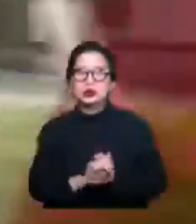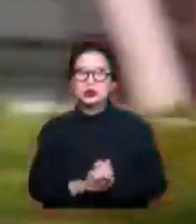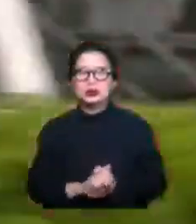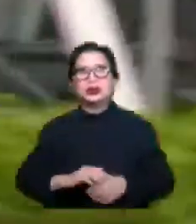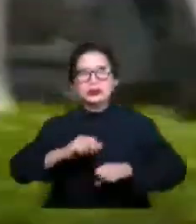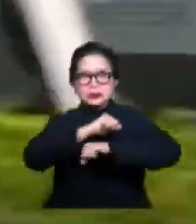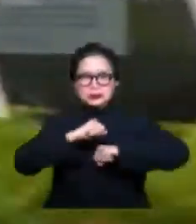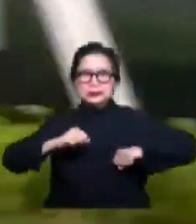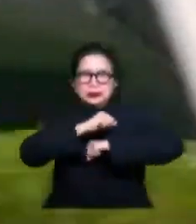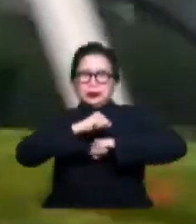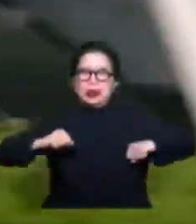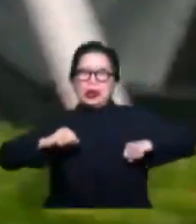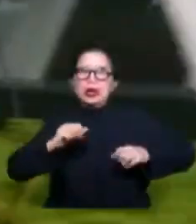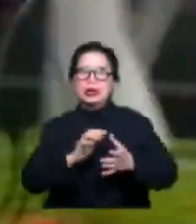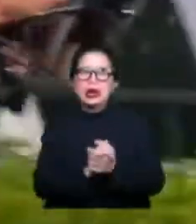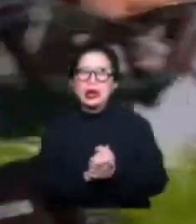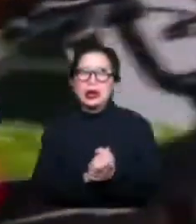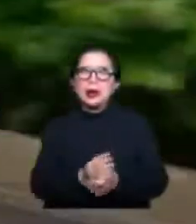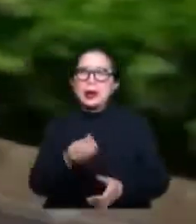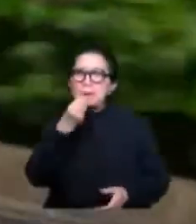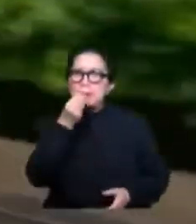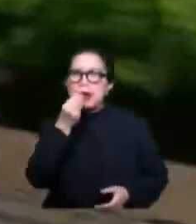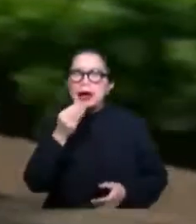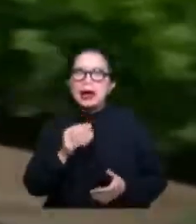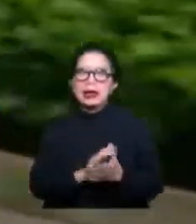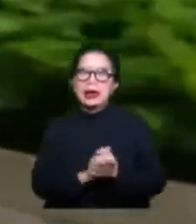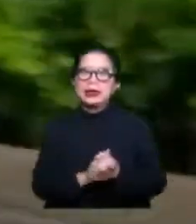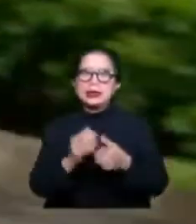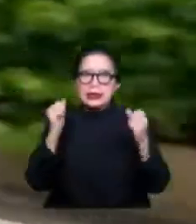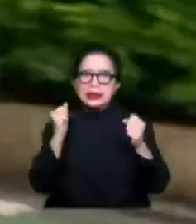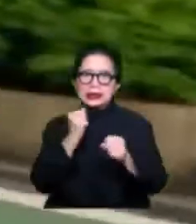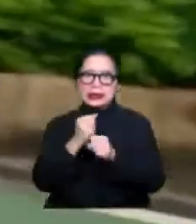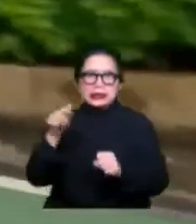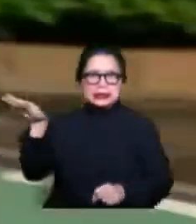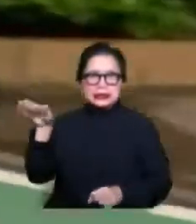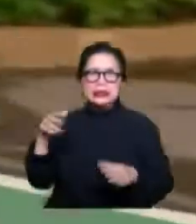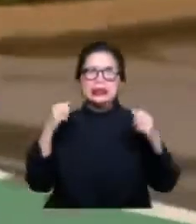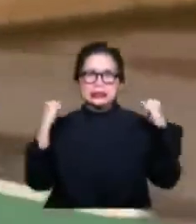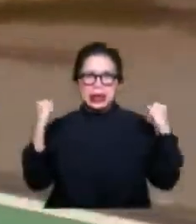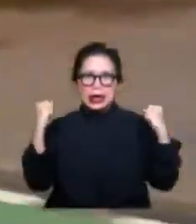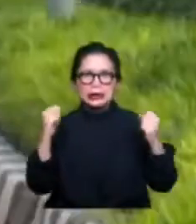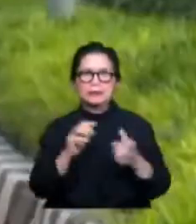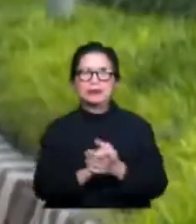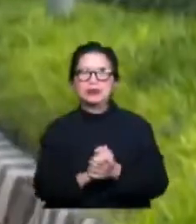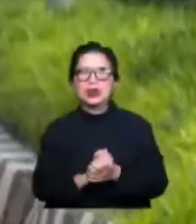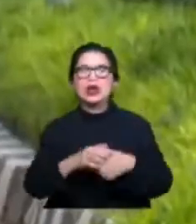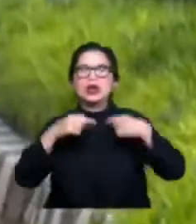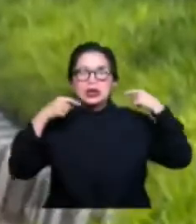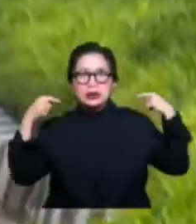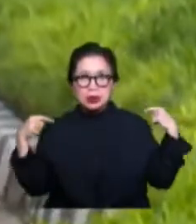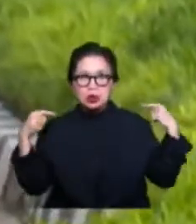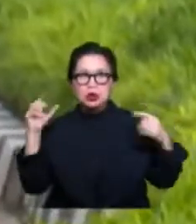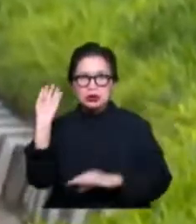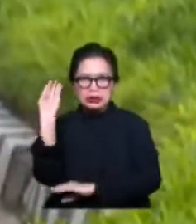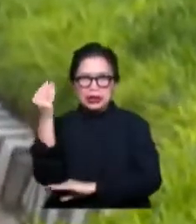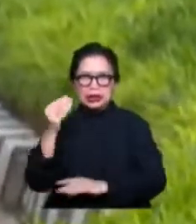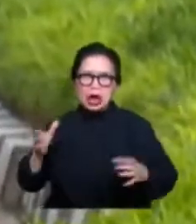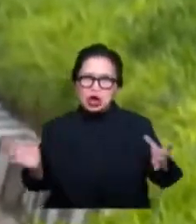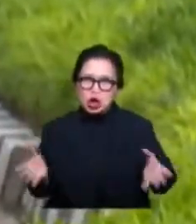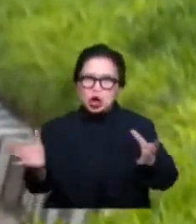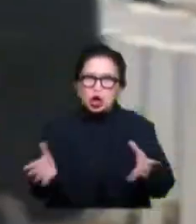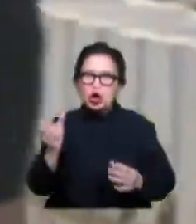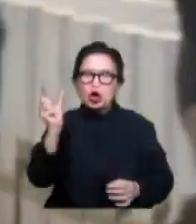Jakarta, Anies Rashid Baswedan, frequently urged Jakarta citizens to implement healthy living patterns. Implementations of